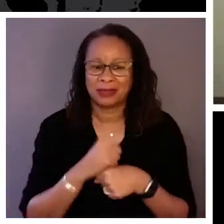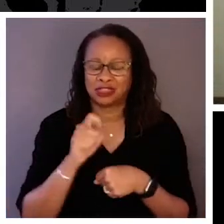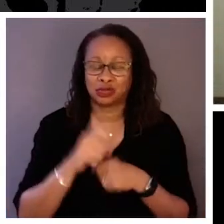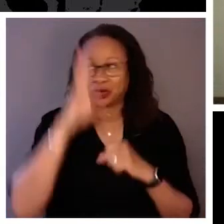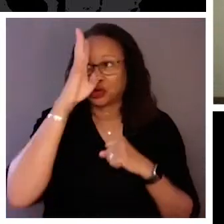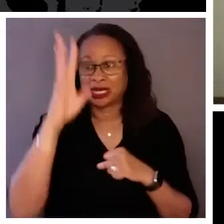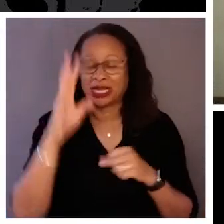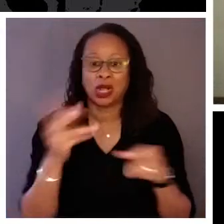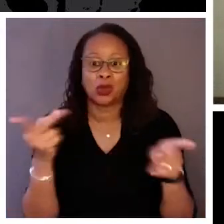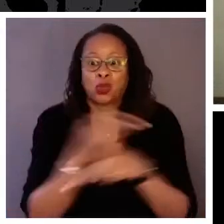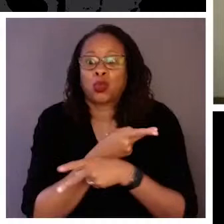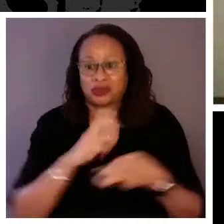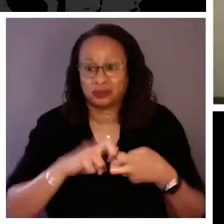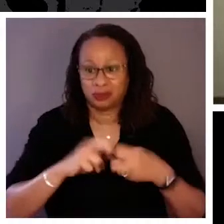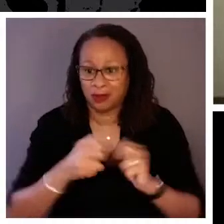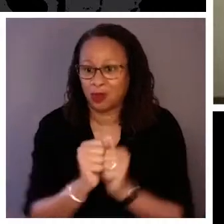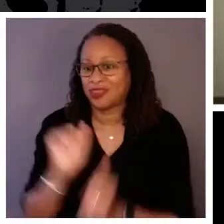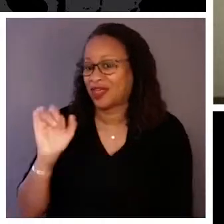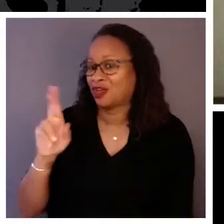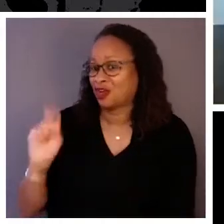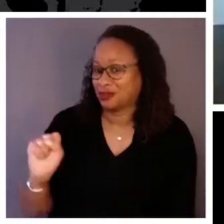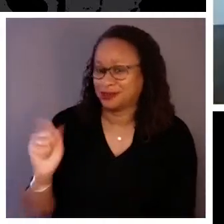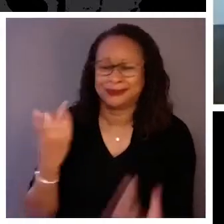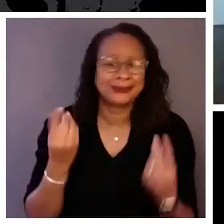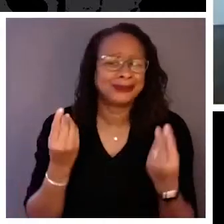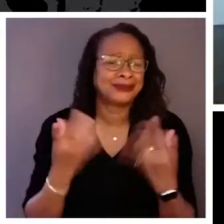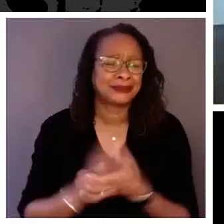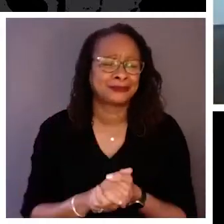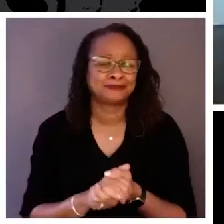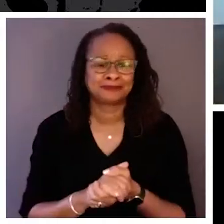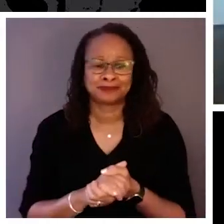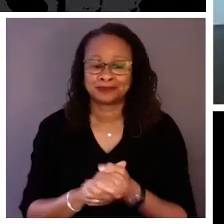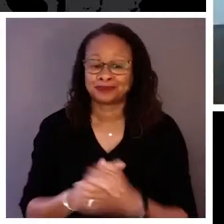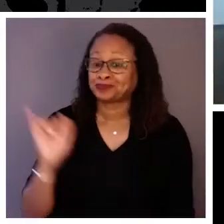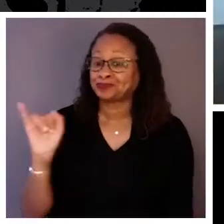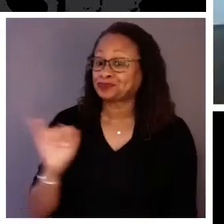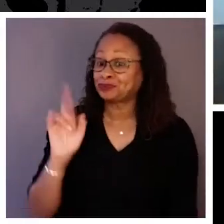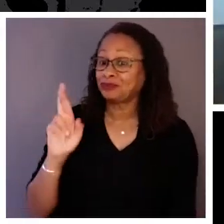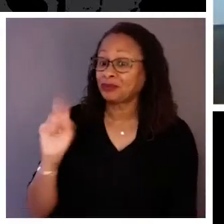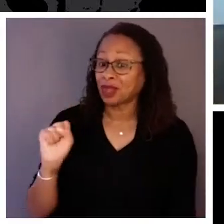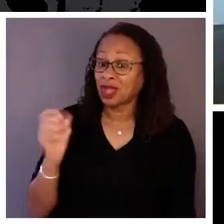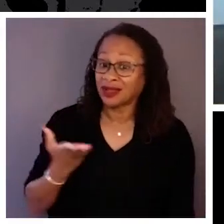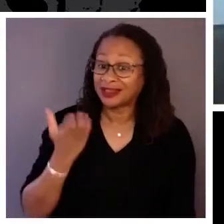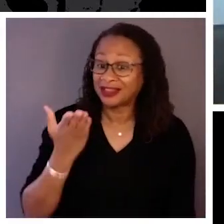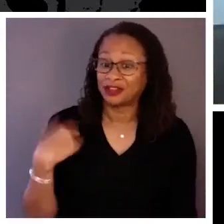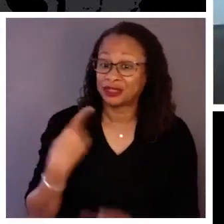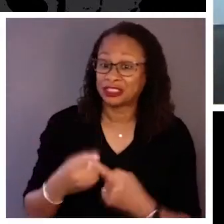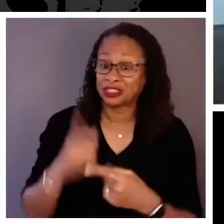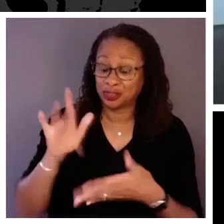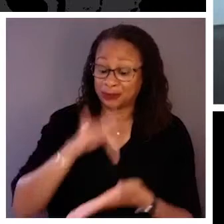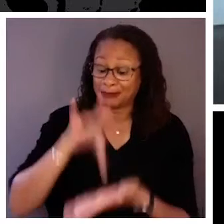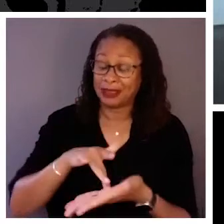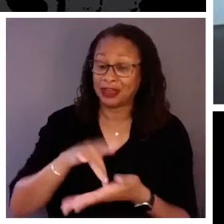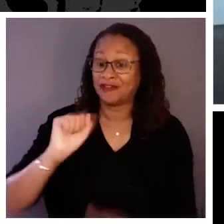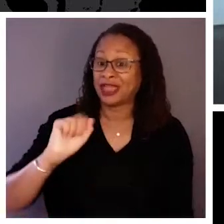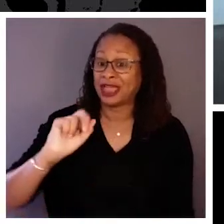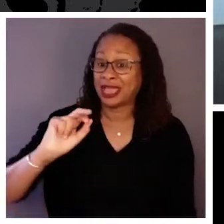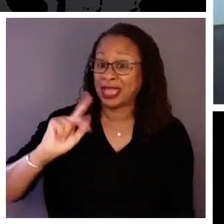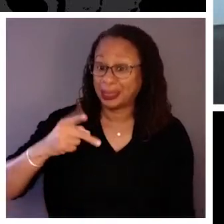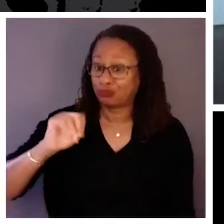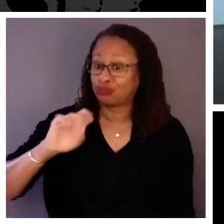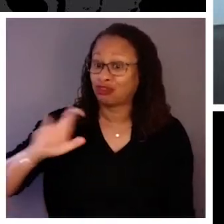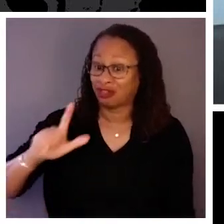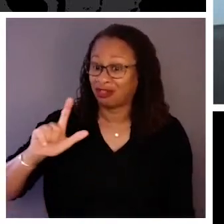other problem with the IRS? Well, the IRS, as I said, gives you until the middle of April this year to